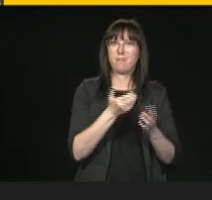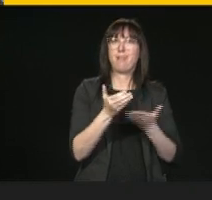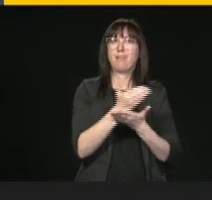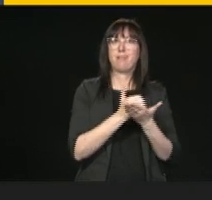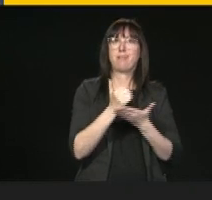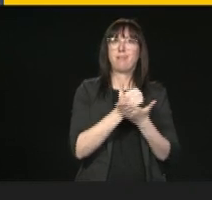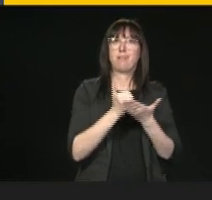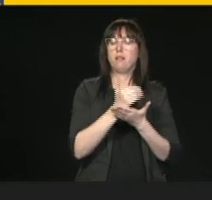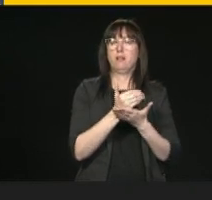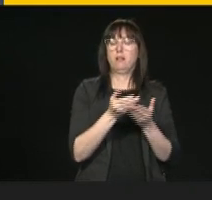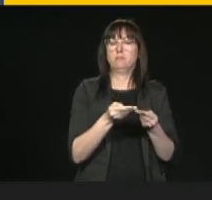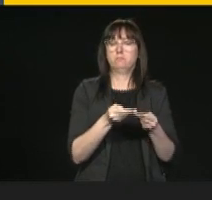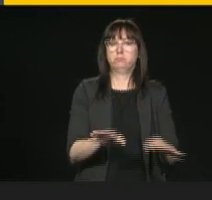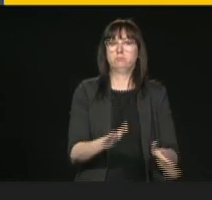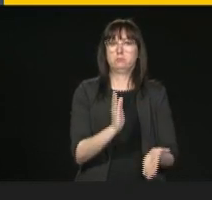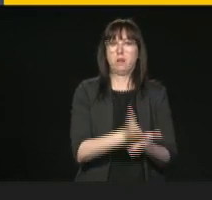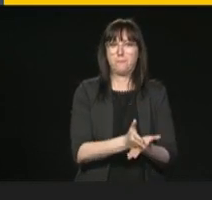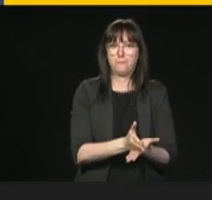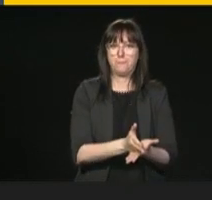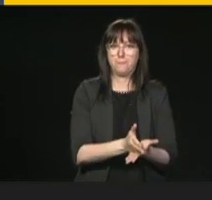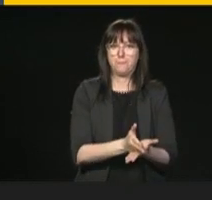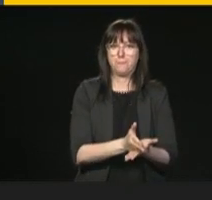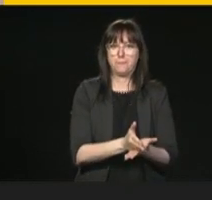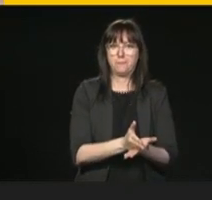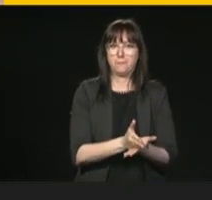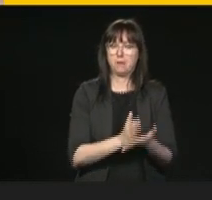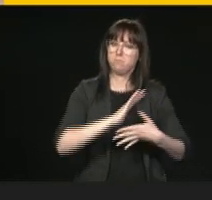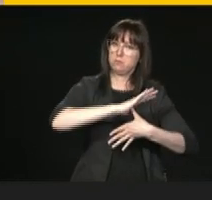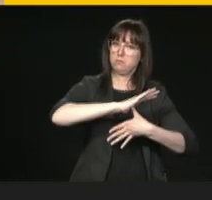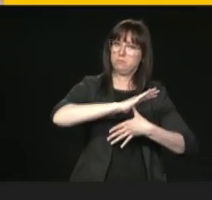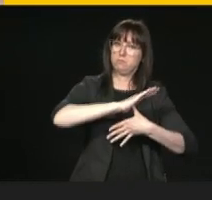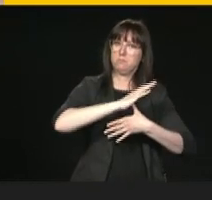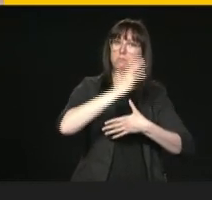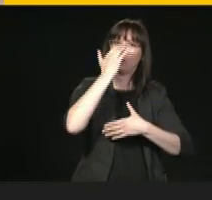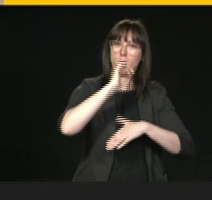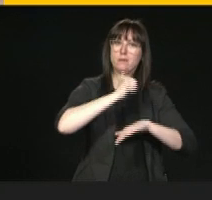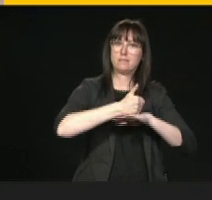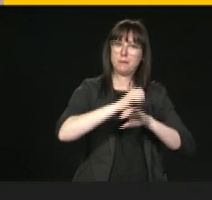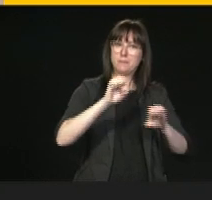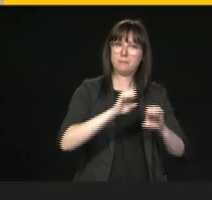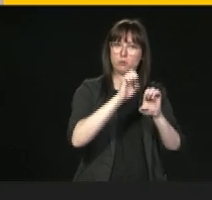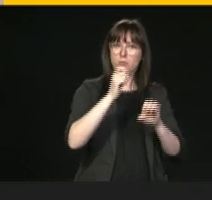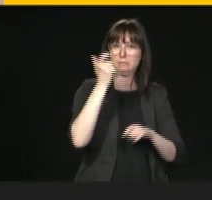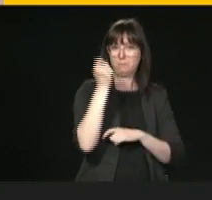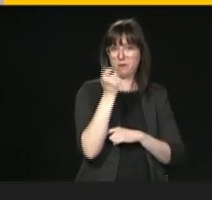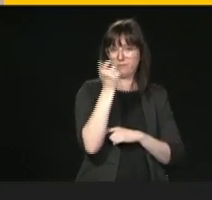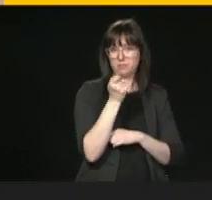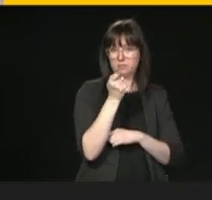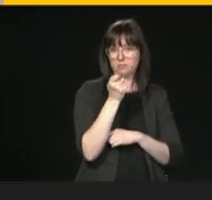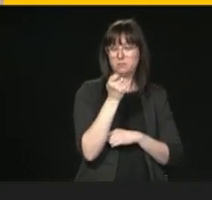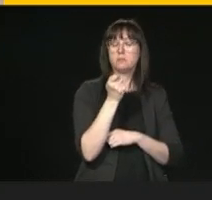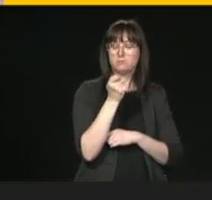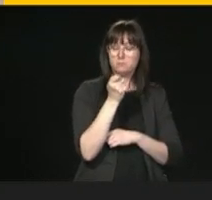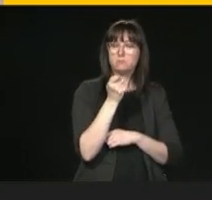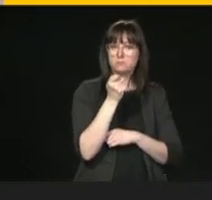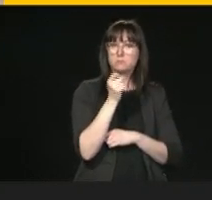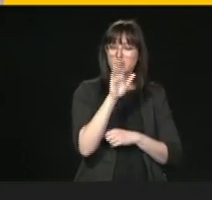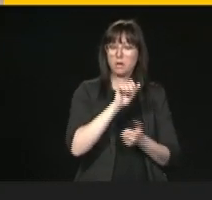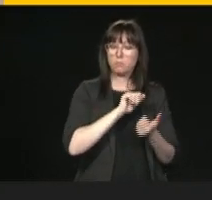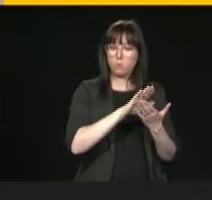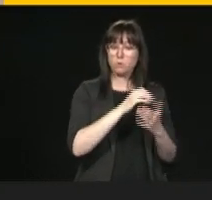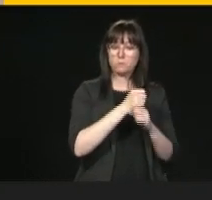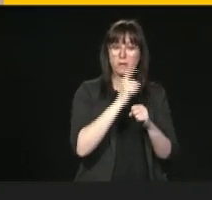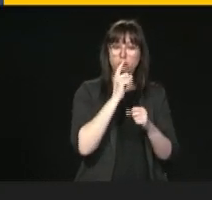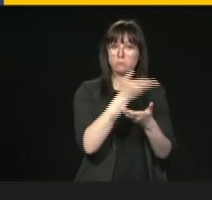That's why we created this emergency benefit, an approach that's going to assure all Canadians that they find themselves